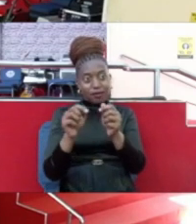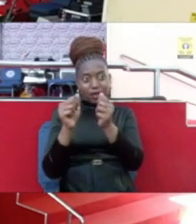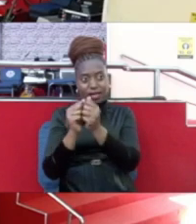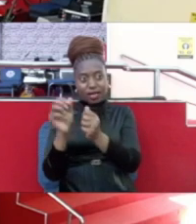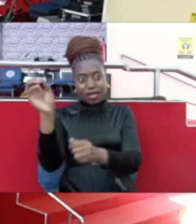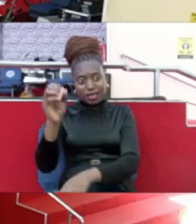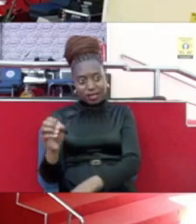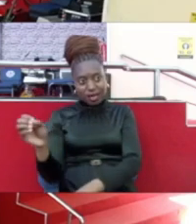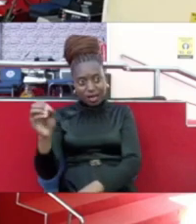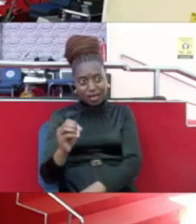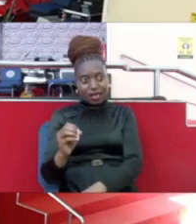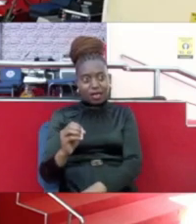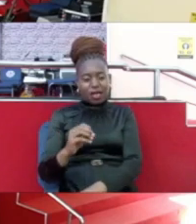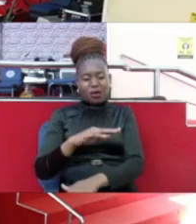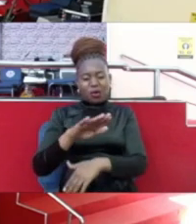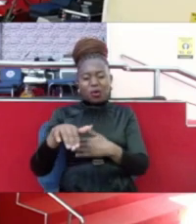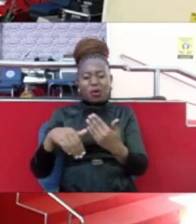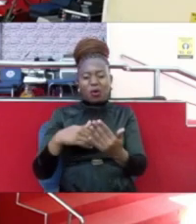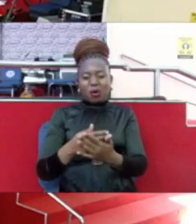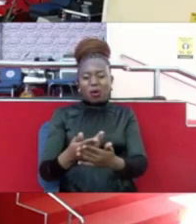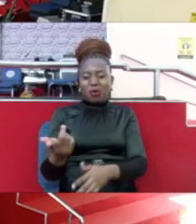everybody would come and give.